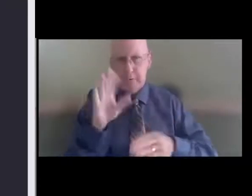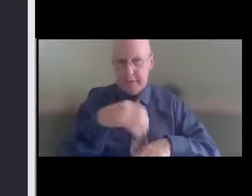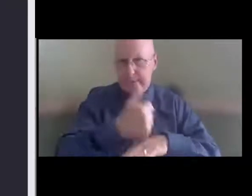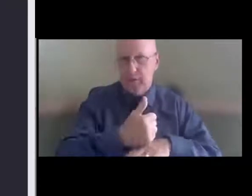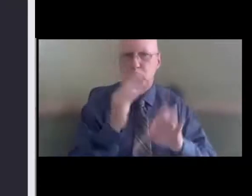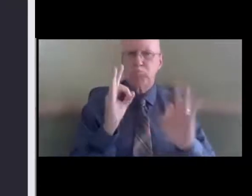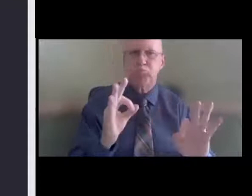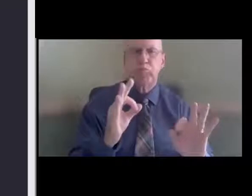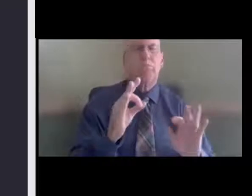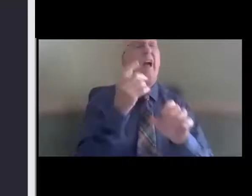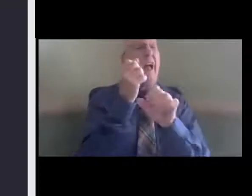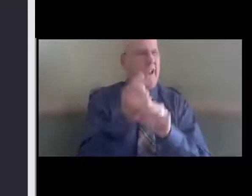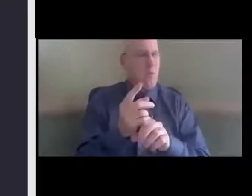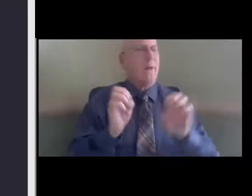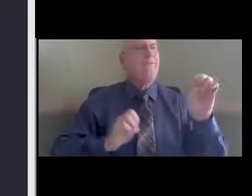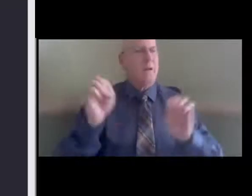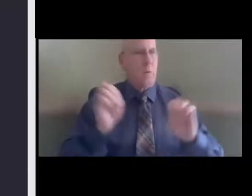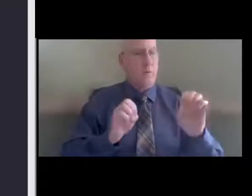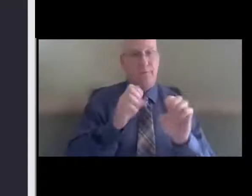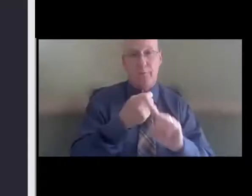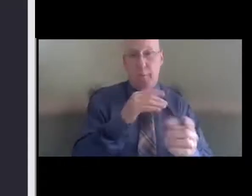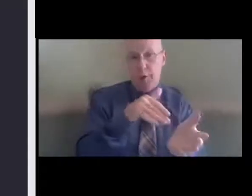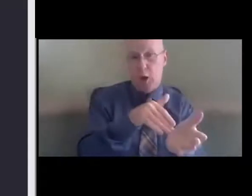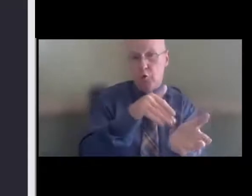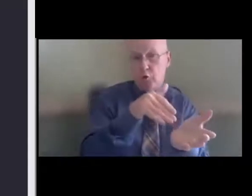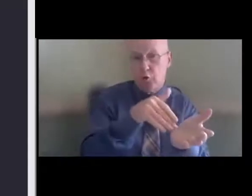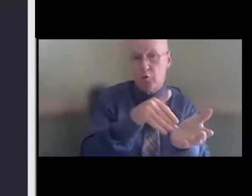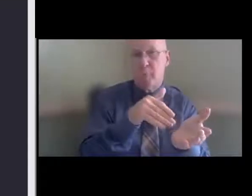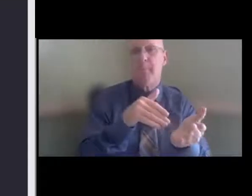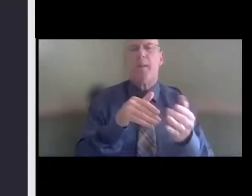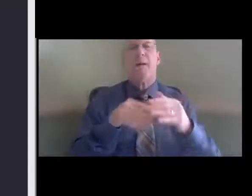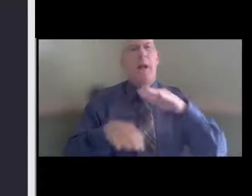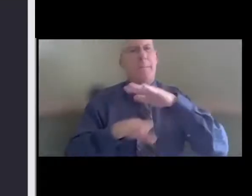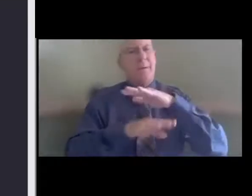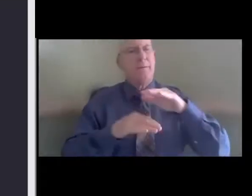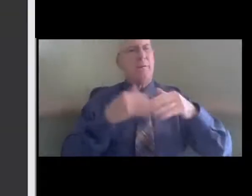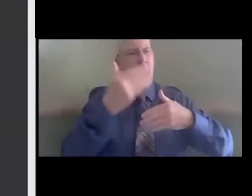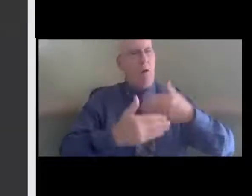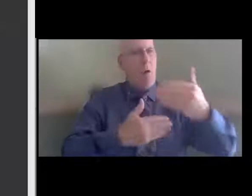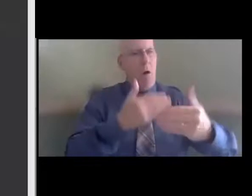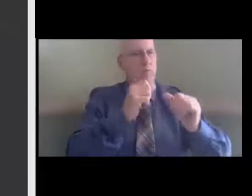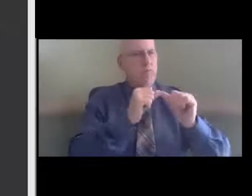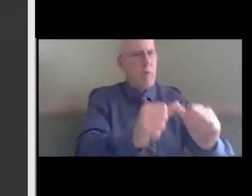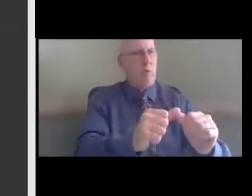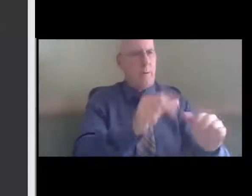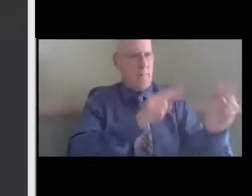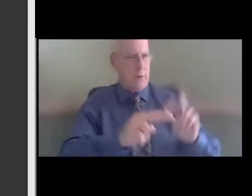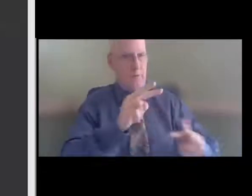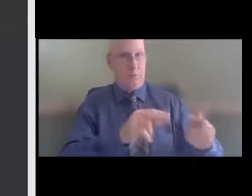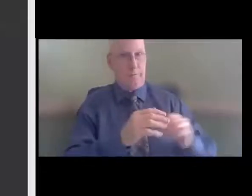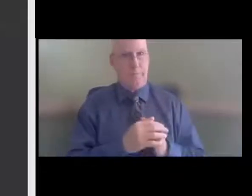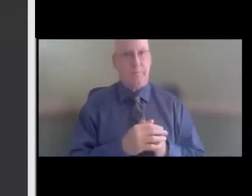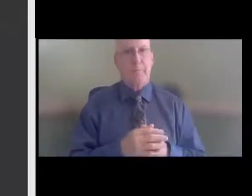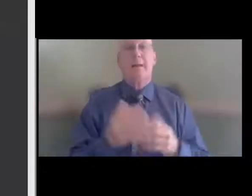annual evaluation by a physician, basic ongoing monitoring. So